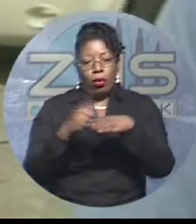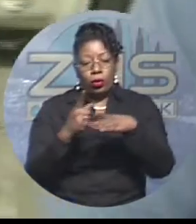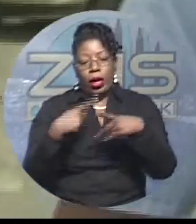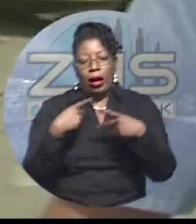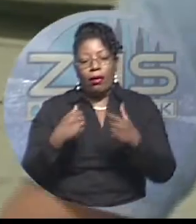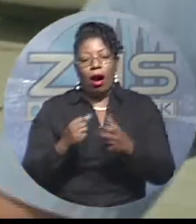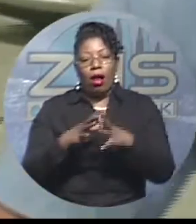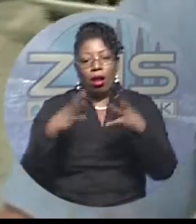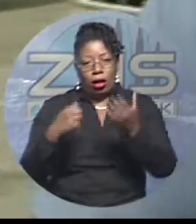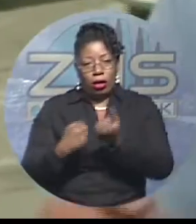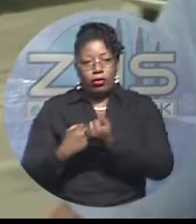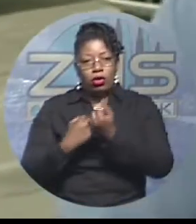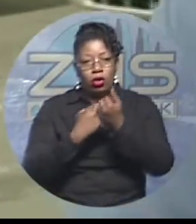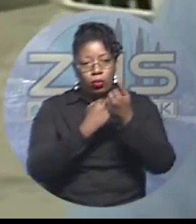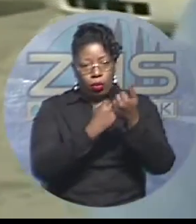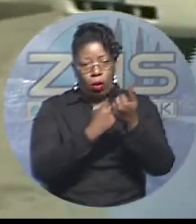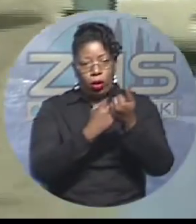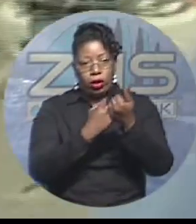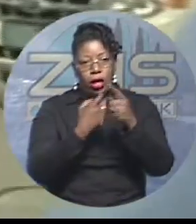from the Minister of Grand